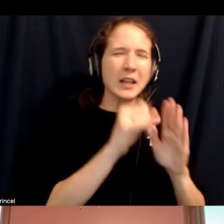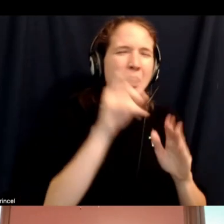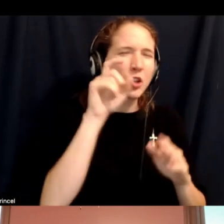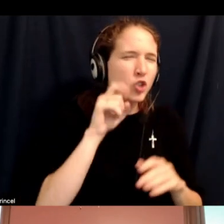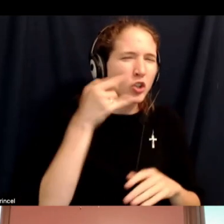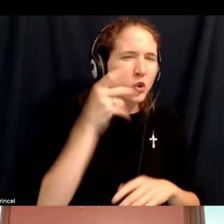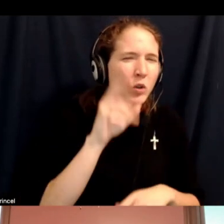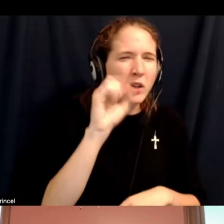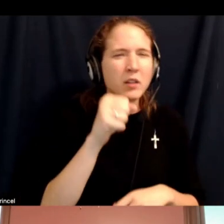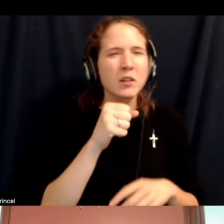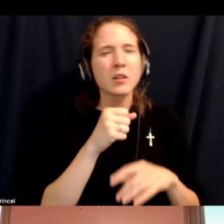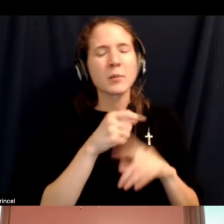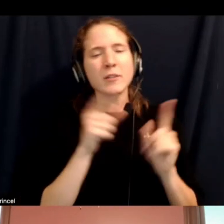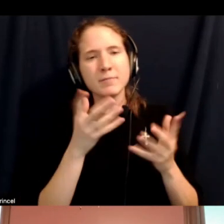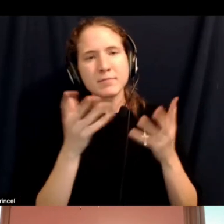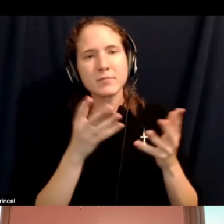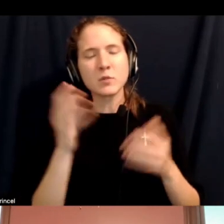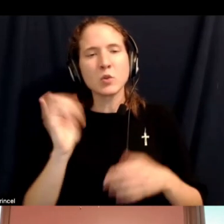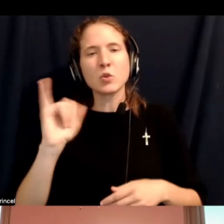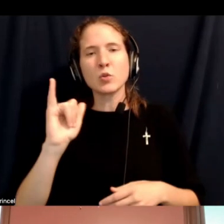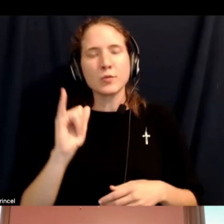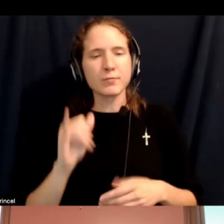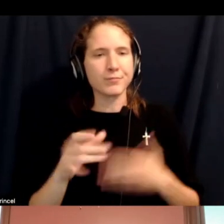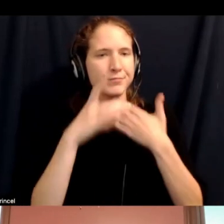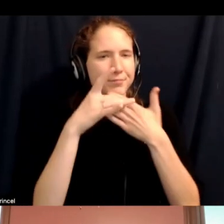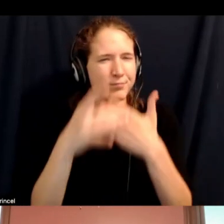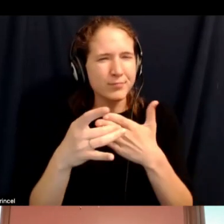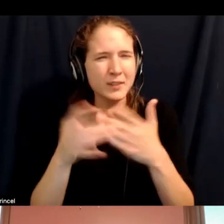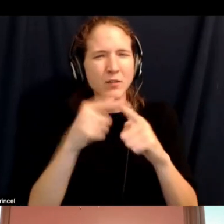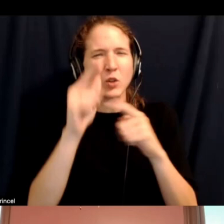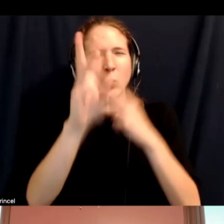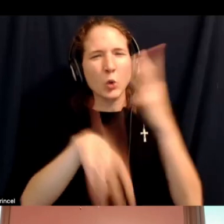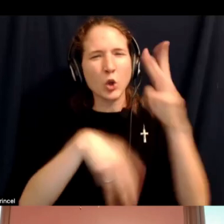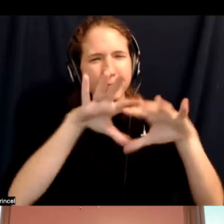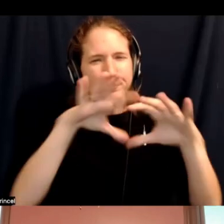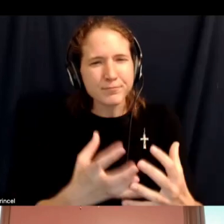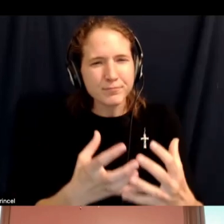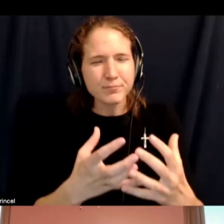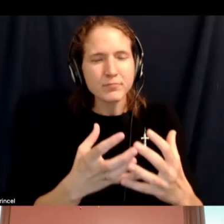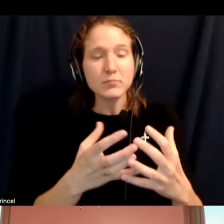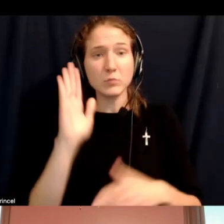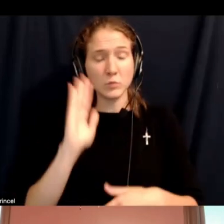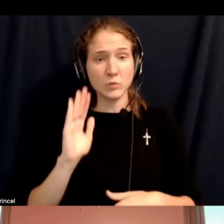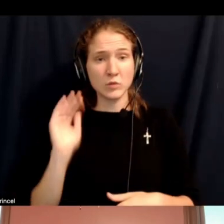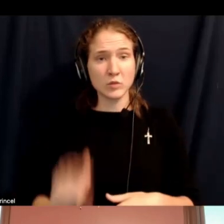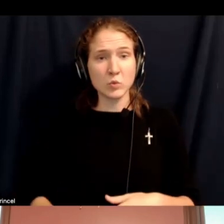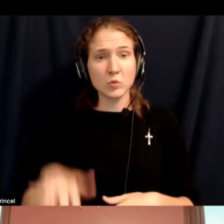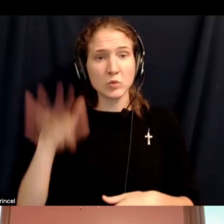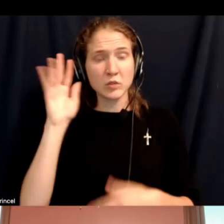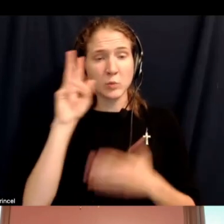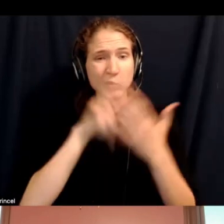just take you into different worlds. I mean, when I was a child reading,